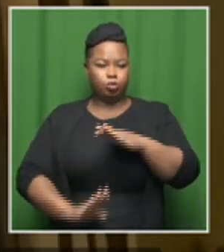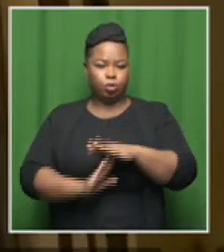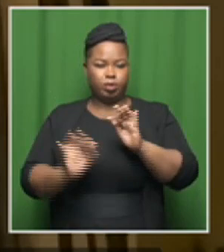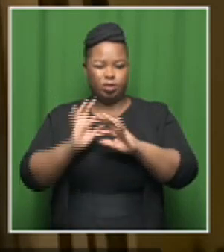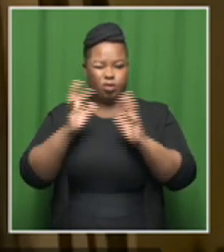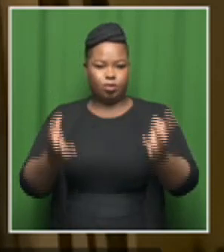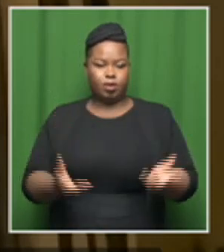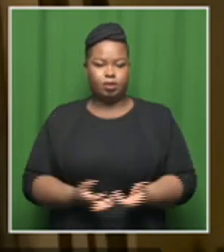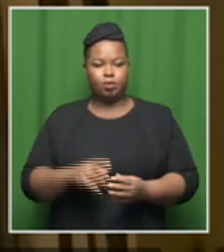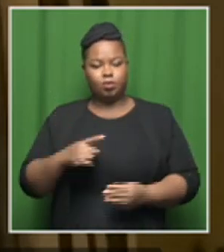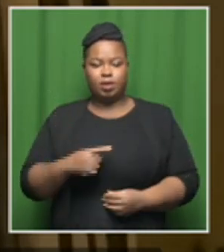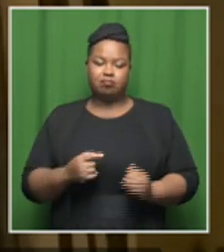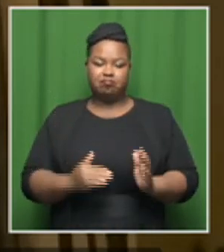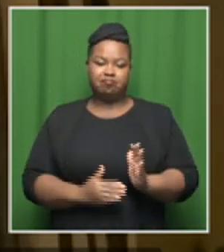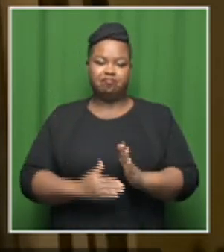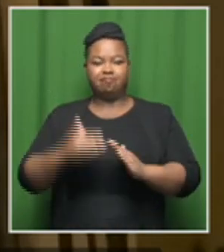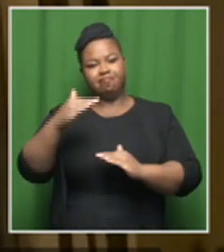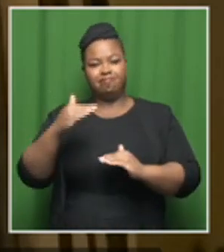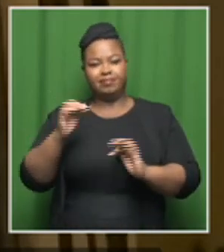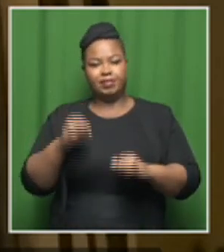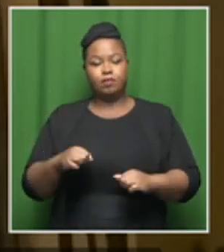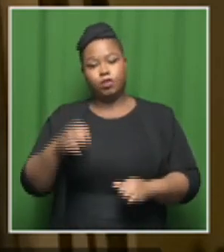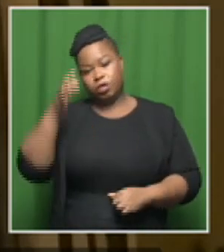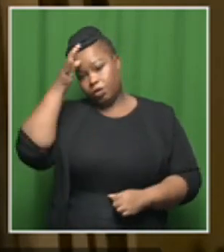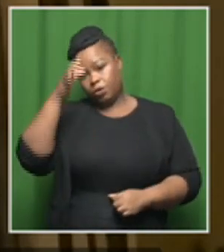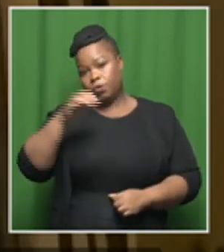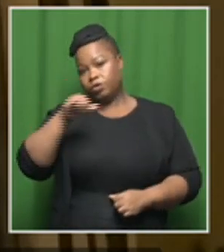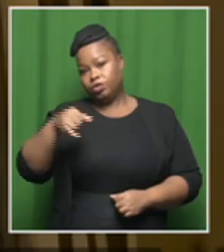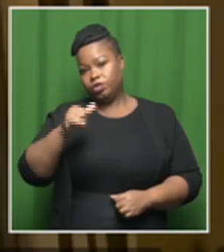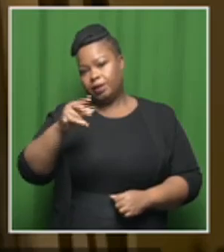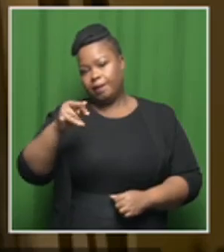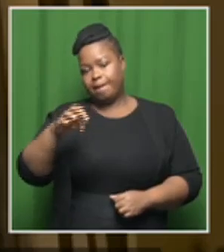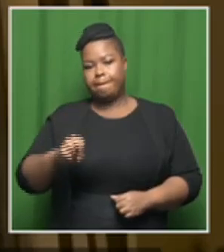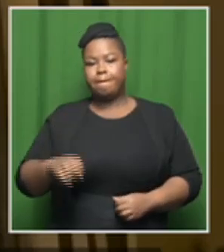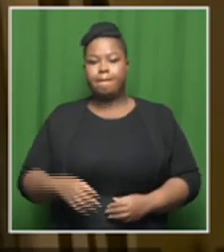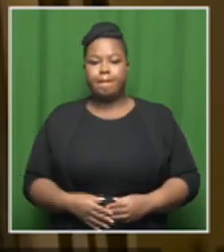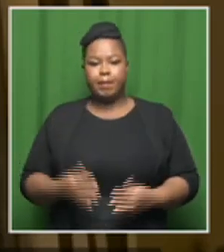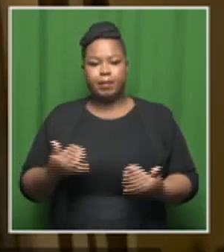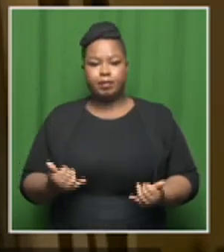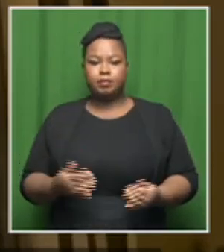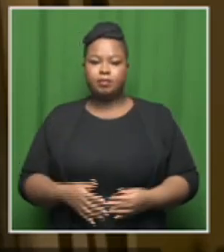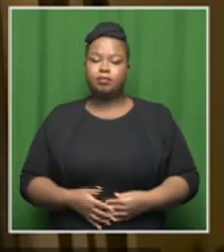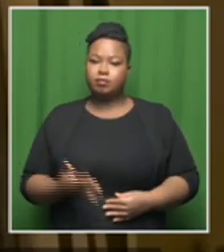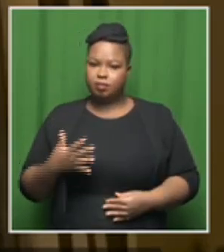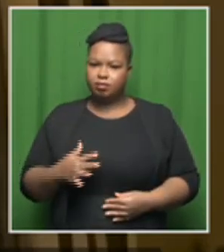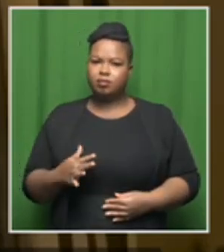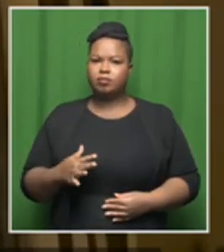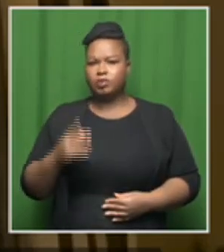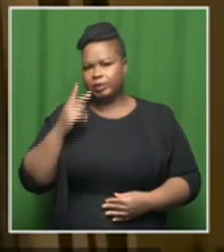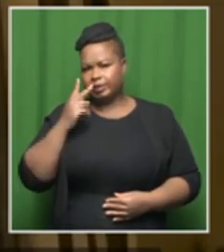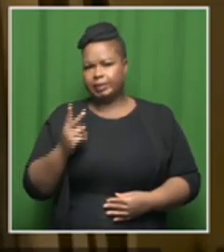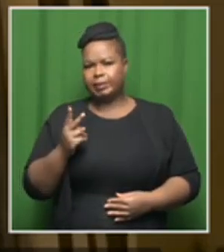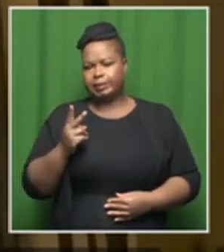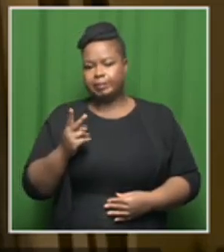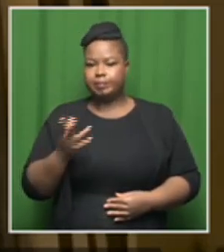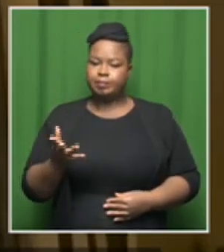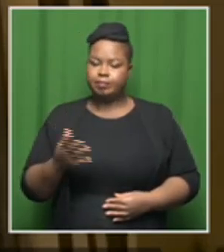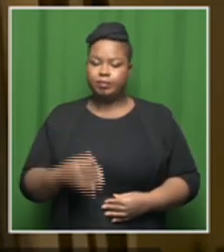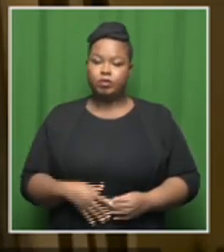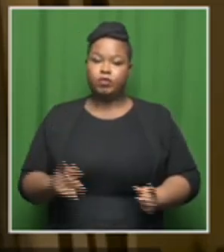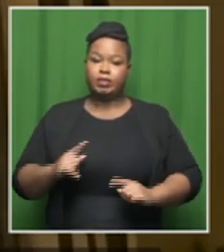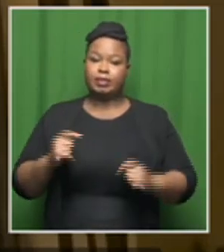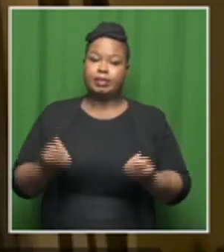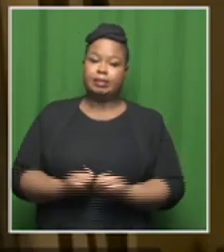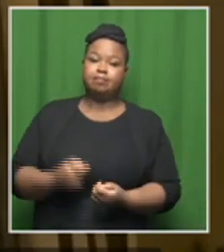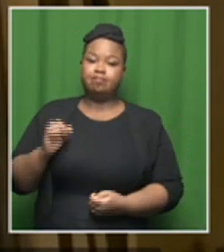can see where you are, especially for Coach Jenny at the moment. She would like to see where her team